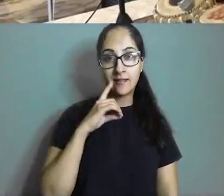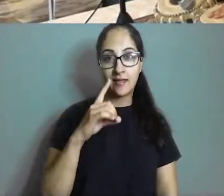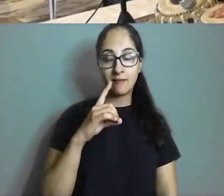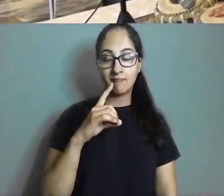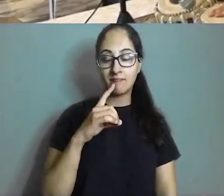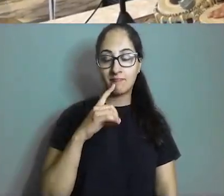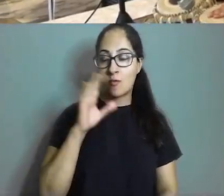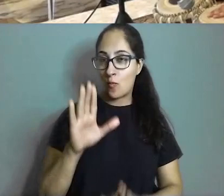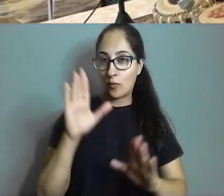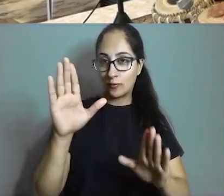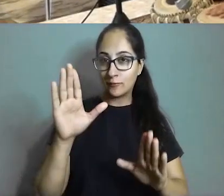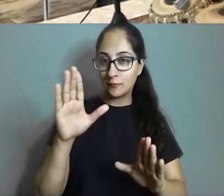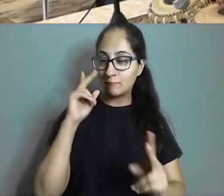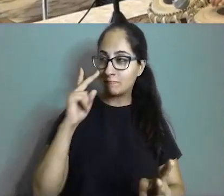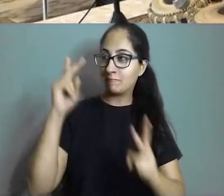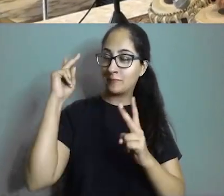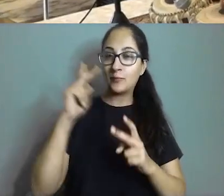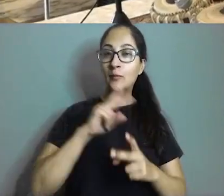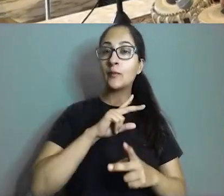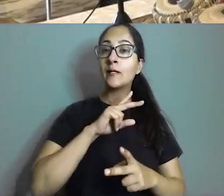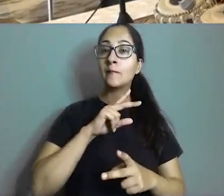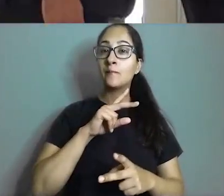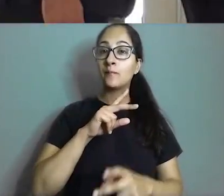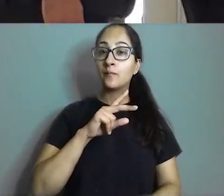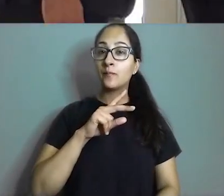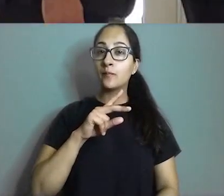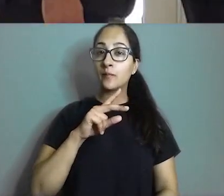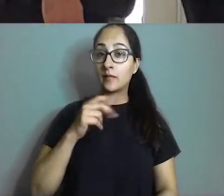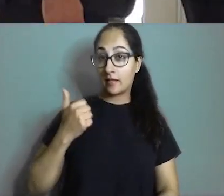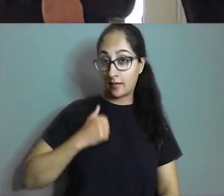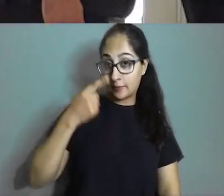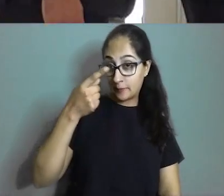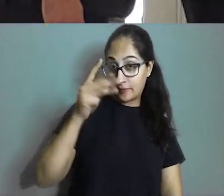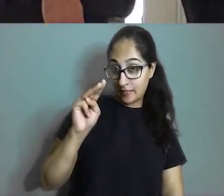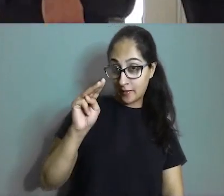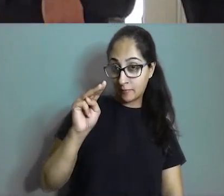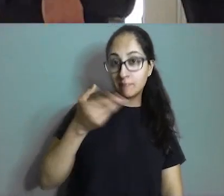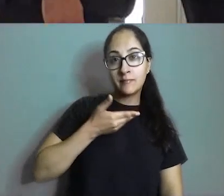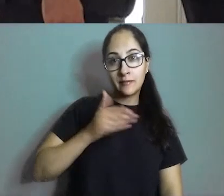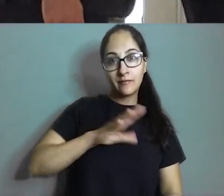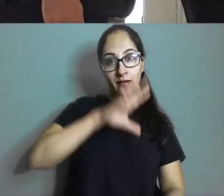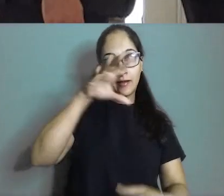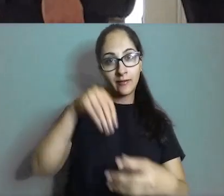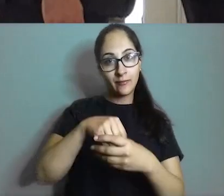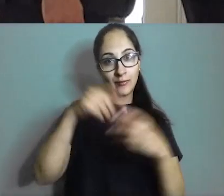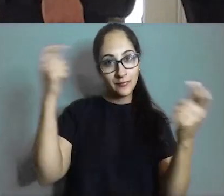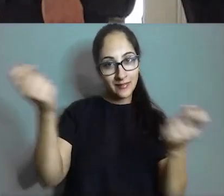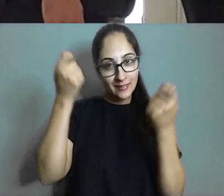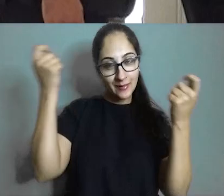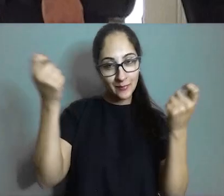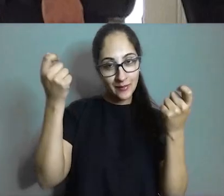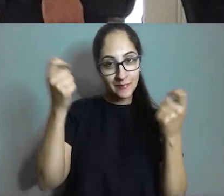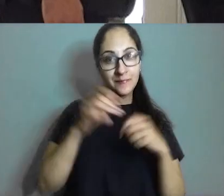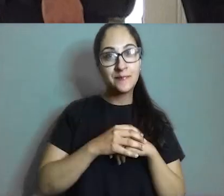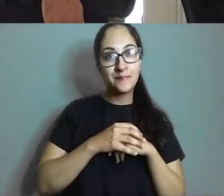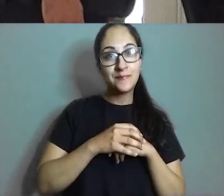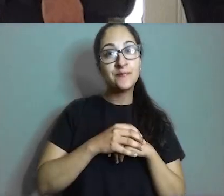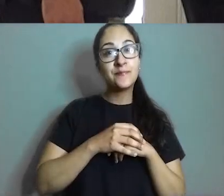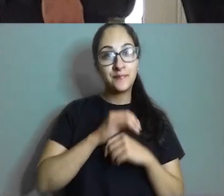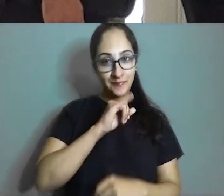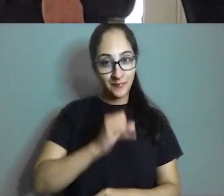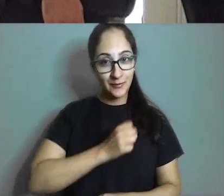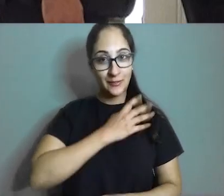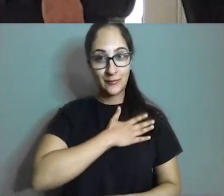was asked to perform for the Prime Minister of Canada, Justin Trudeau, at a Nowruz celebration. Not only did I perform for the Prime Minister